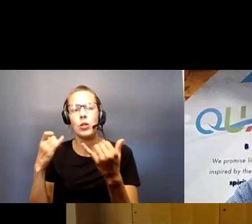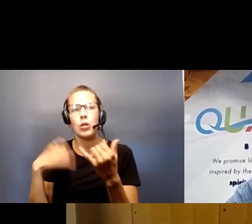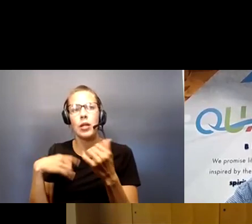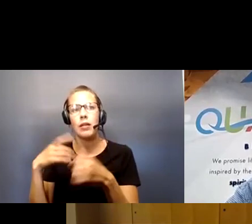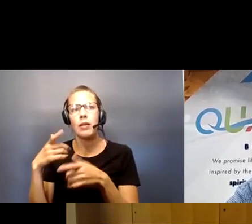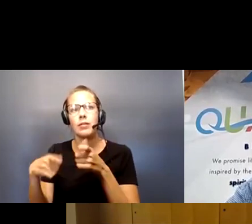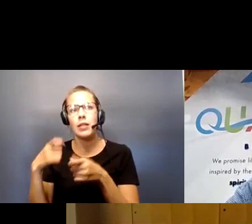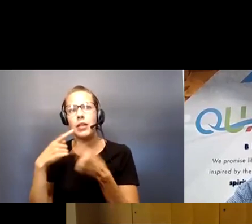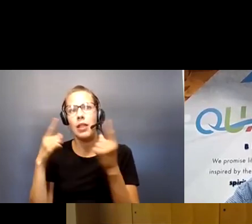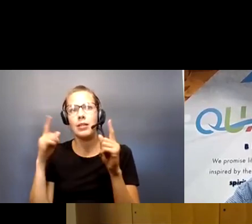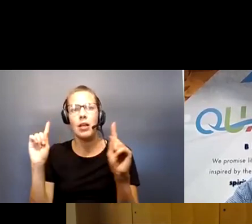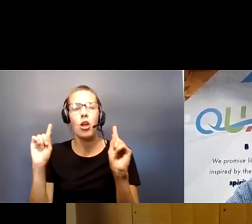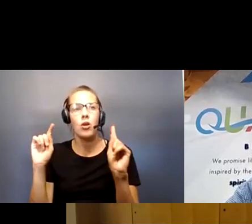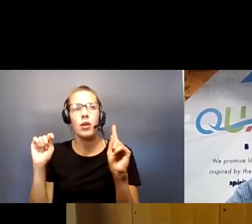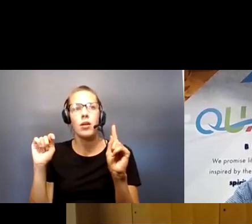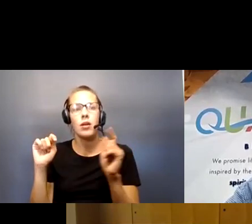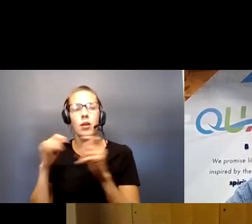of the declaration and the